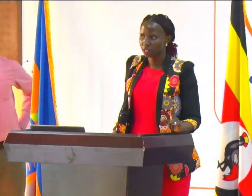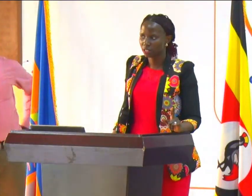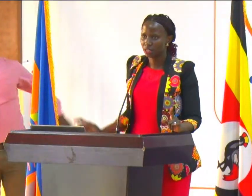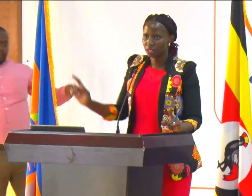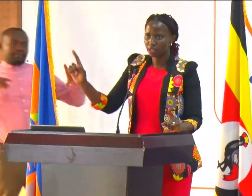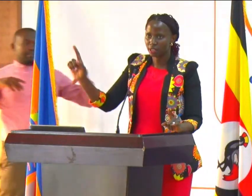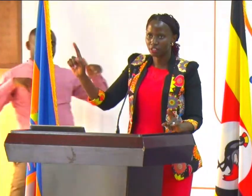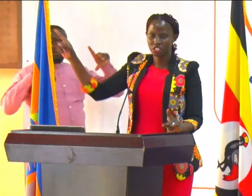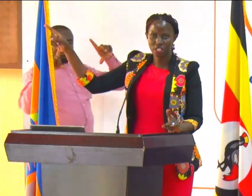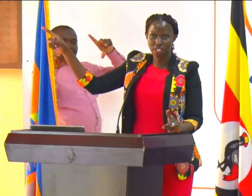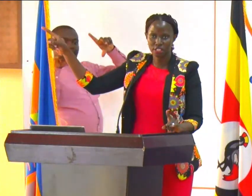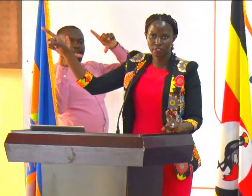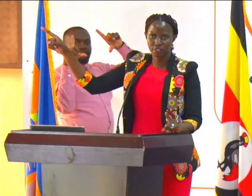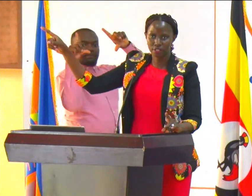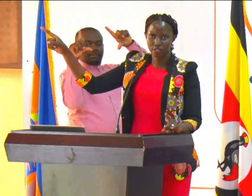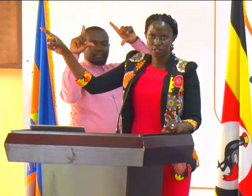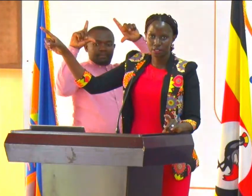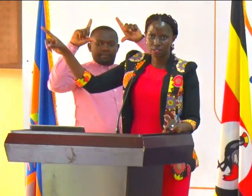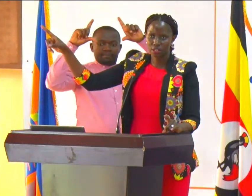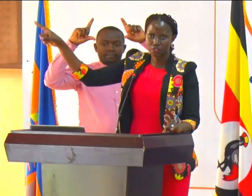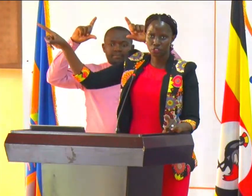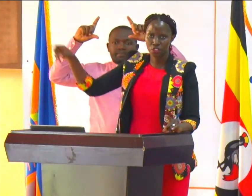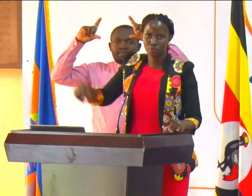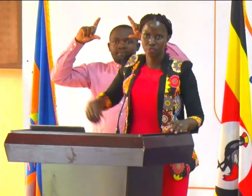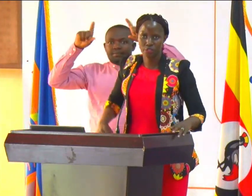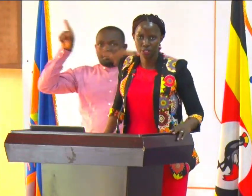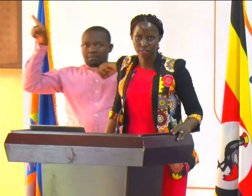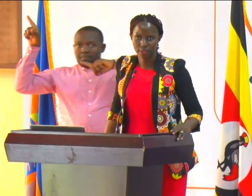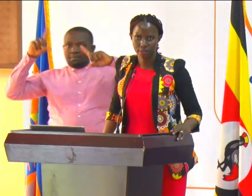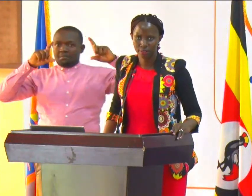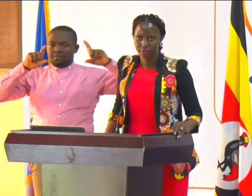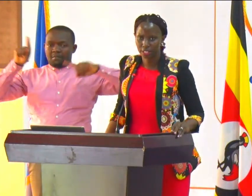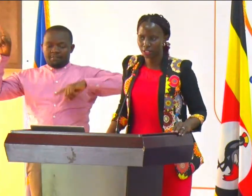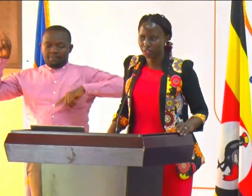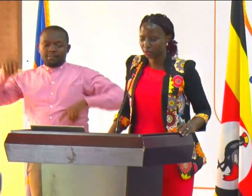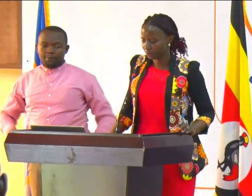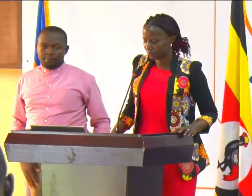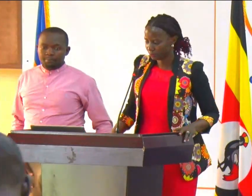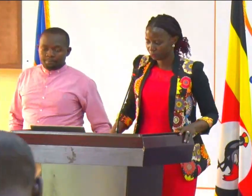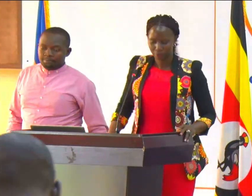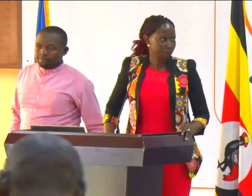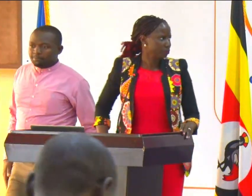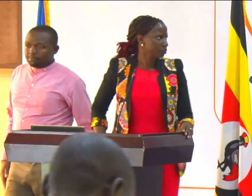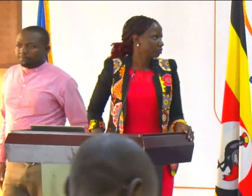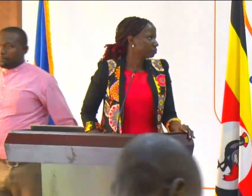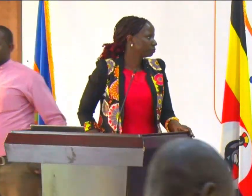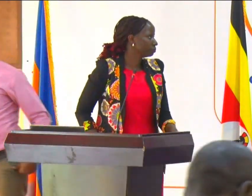moment at CTF, the front building. Thank you.